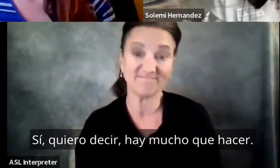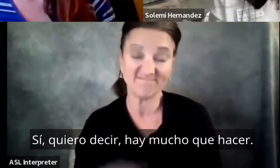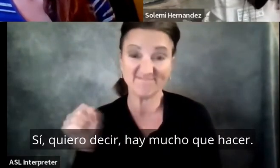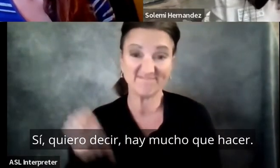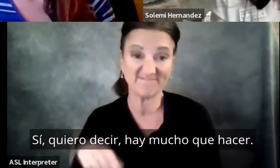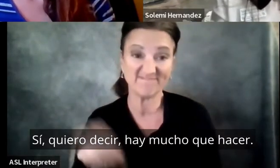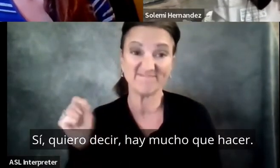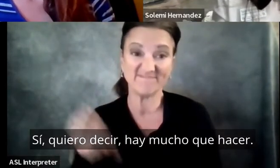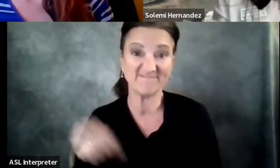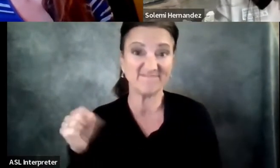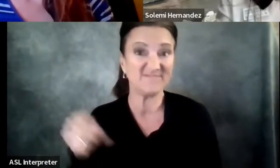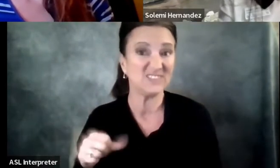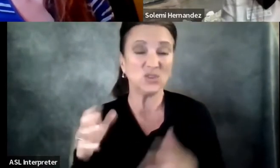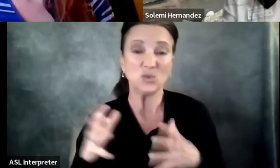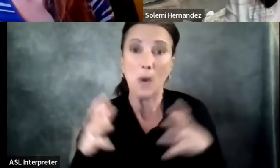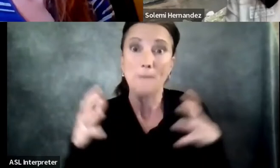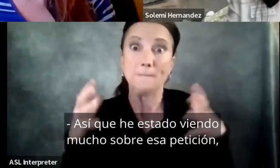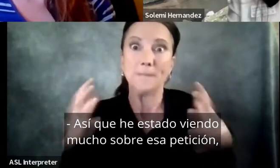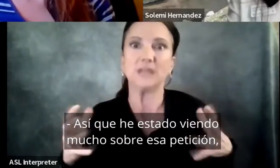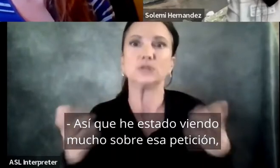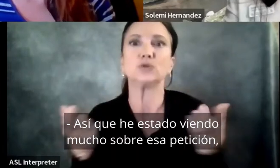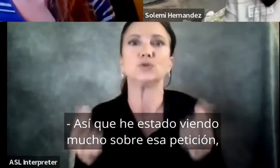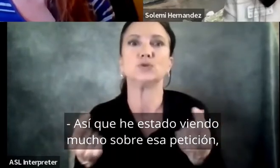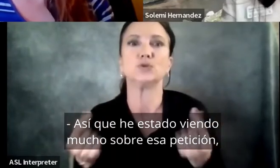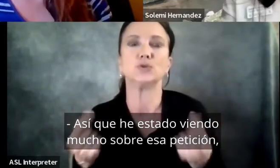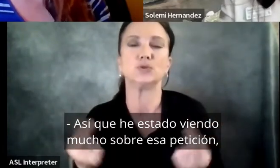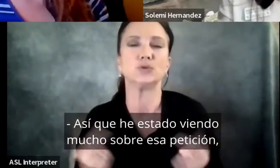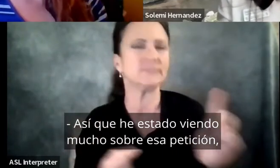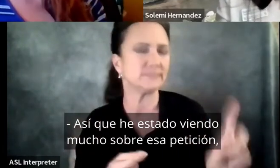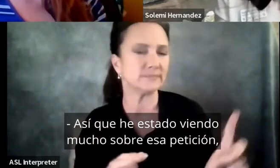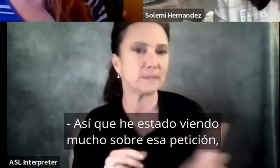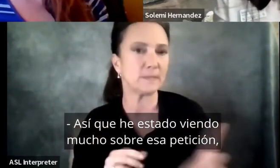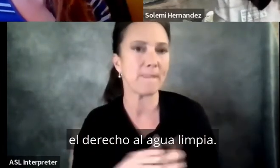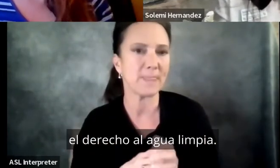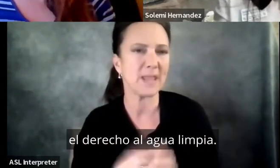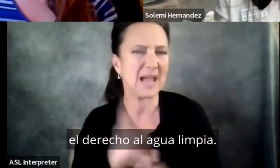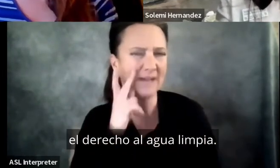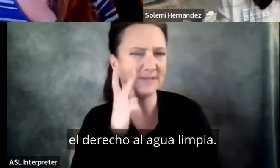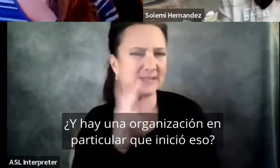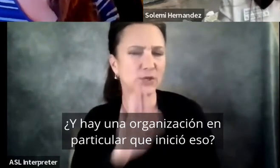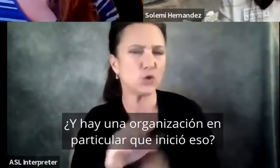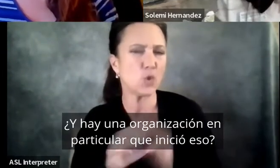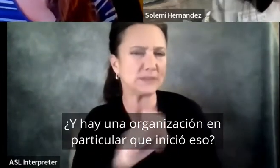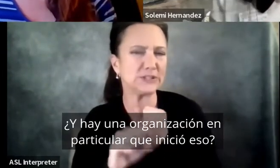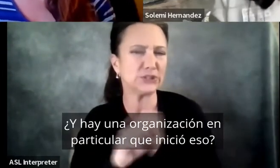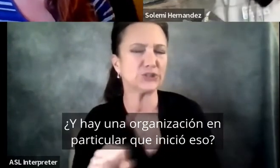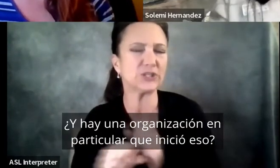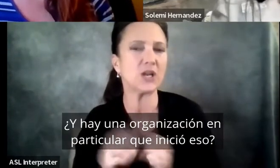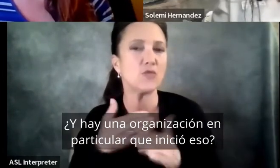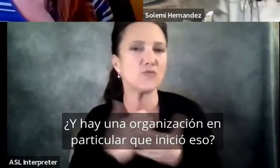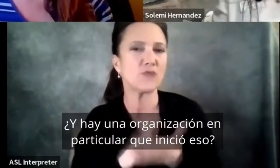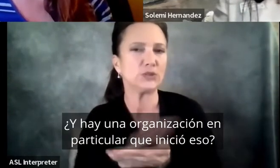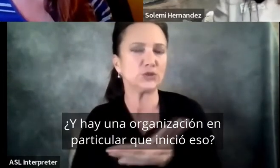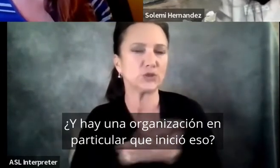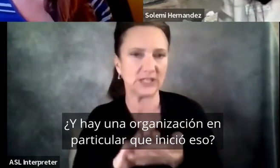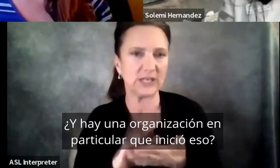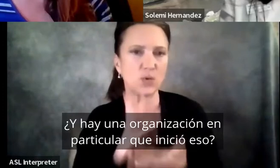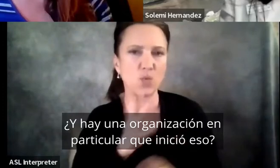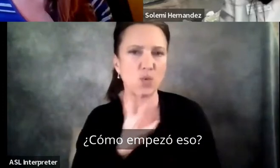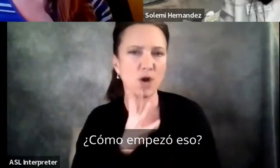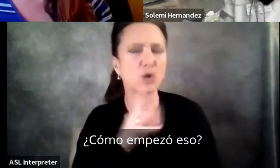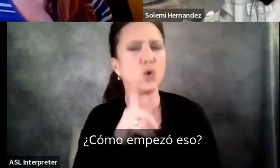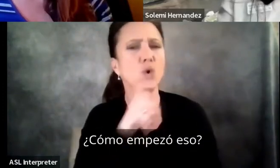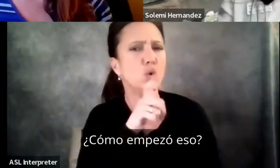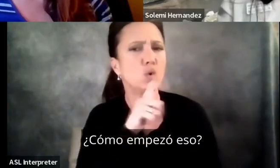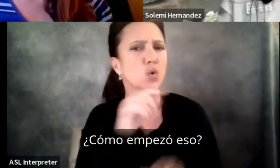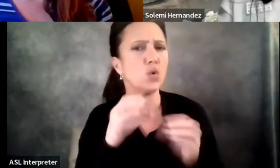There's so much to do. So I've been seeing a lot about that petition, the right to clean water. And is there a particular organization who started that?